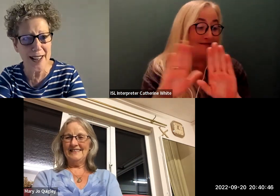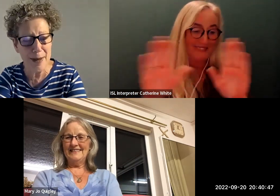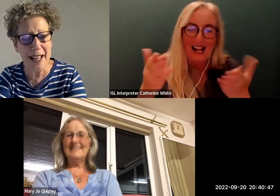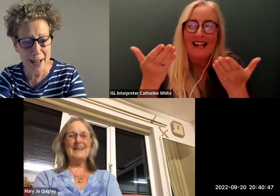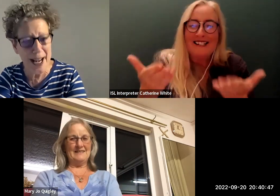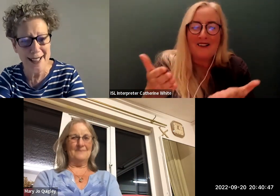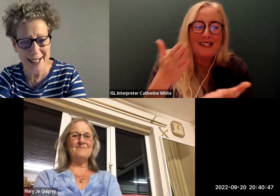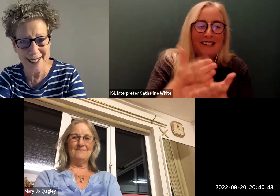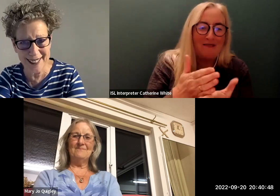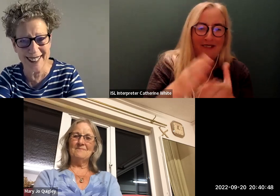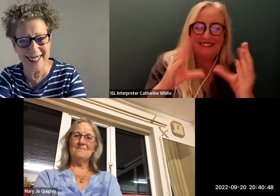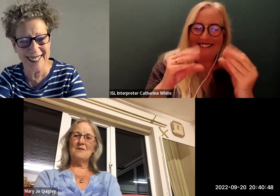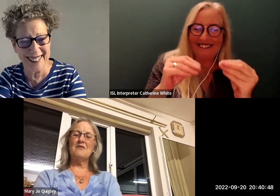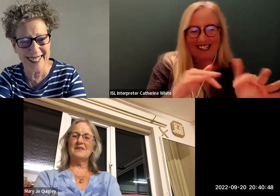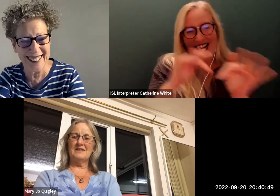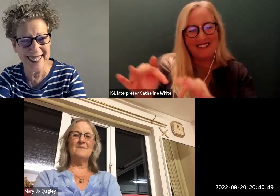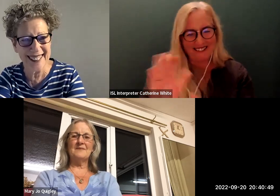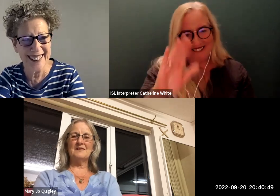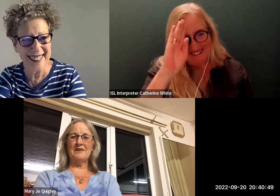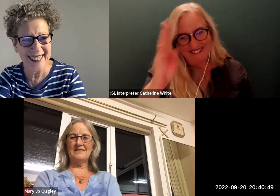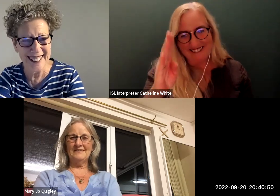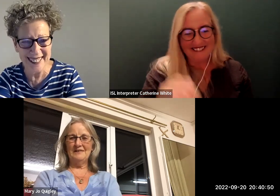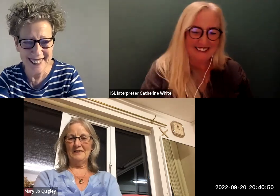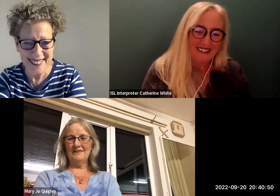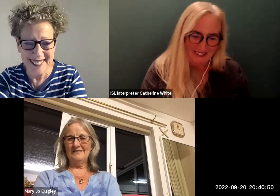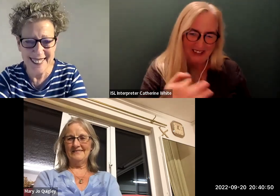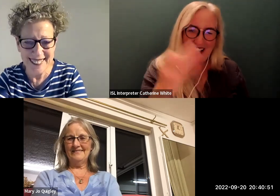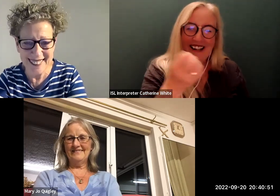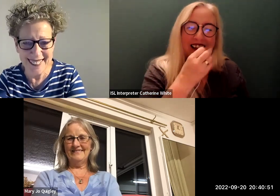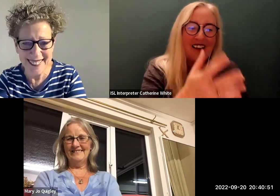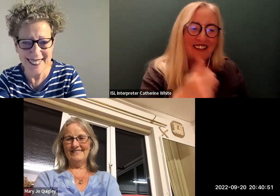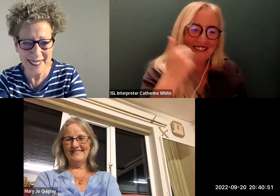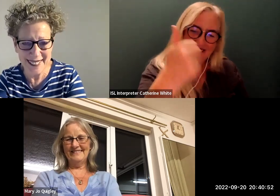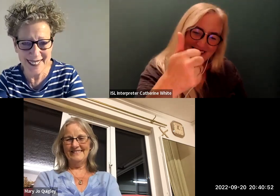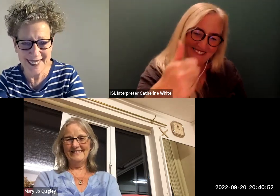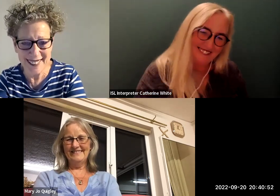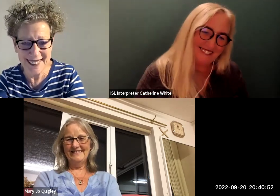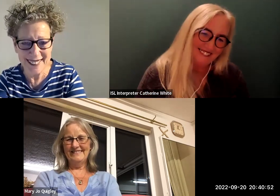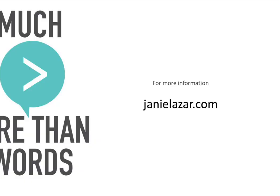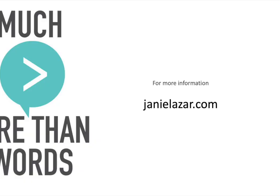recording and then we can have a Yes, natter. perfect. Yeah, that's grand. Lovely.